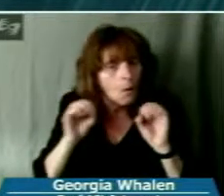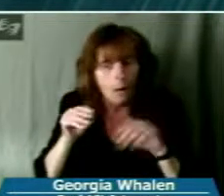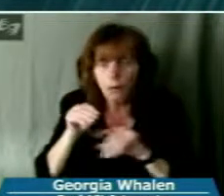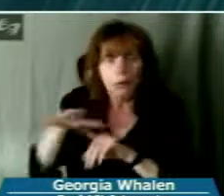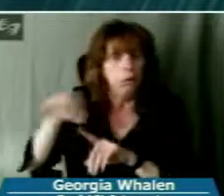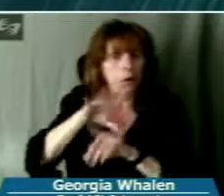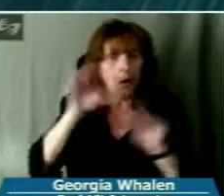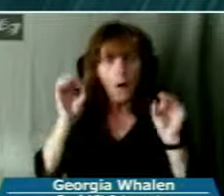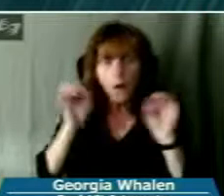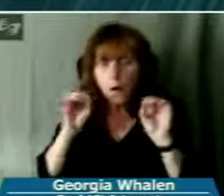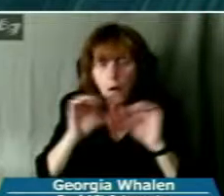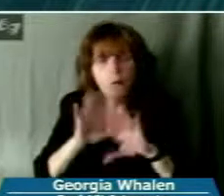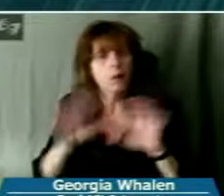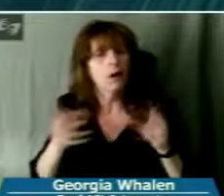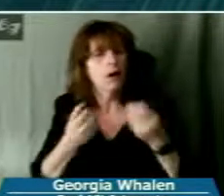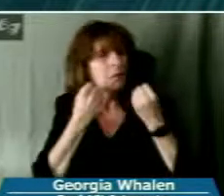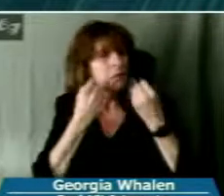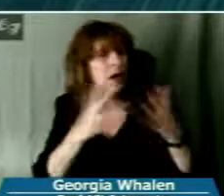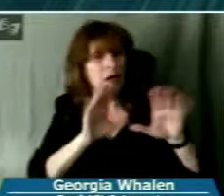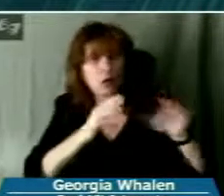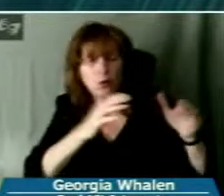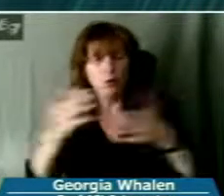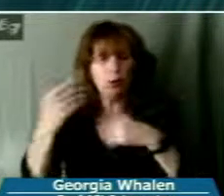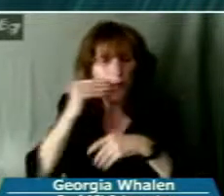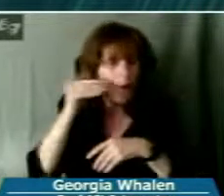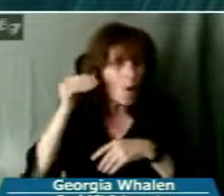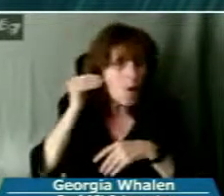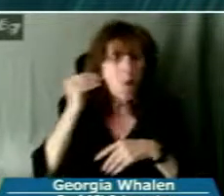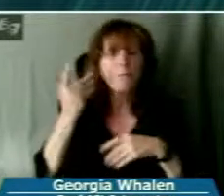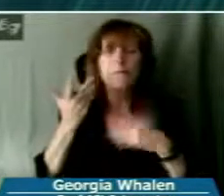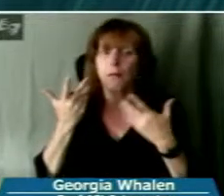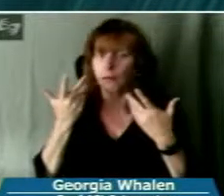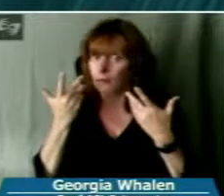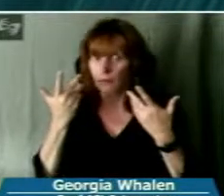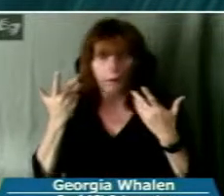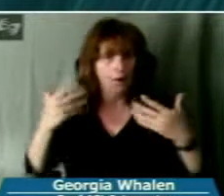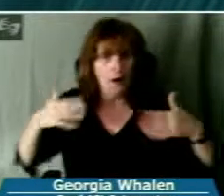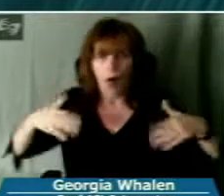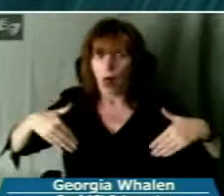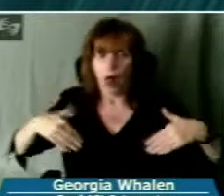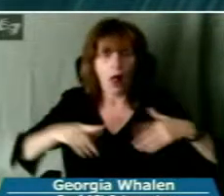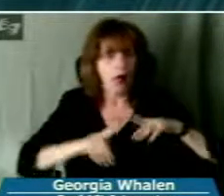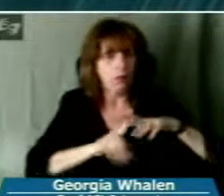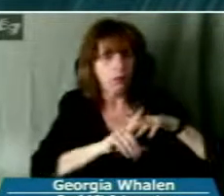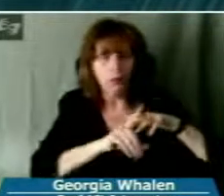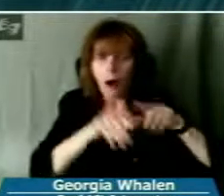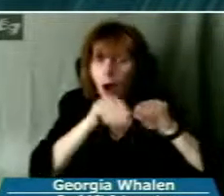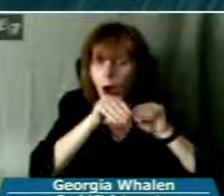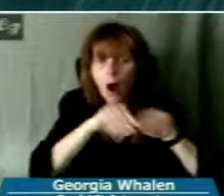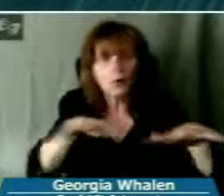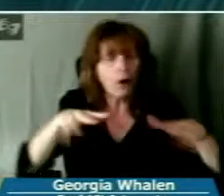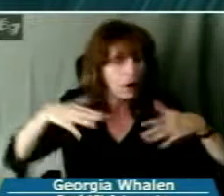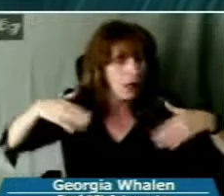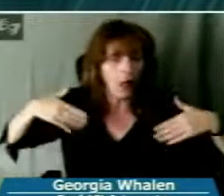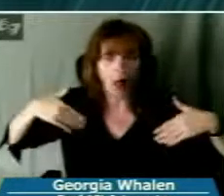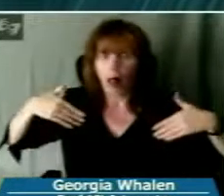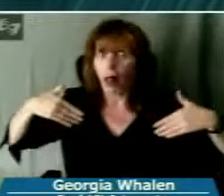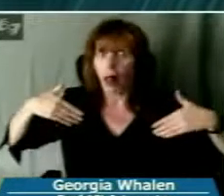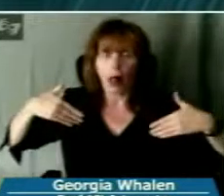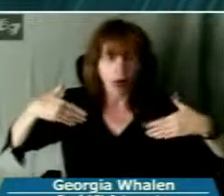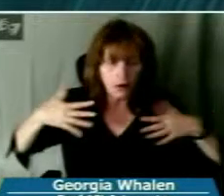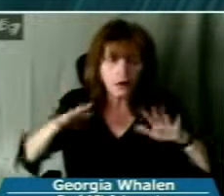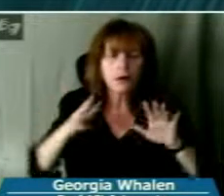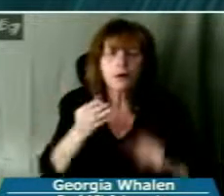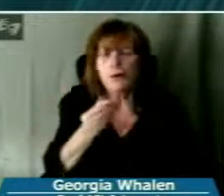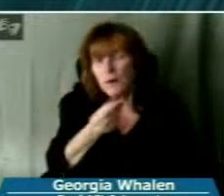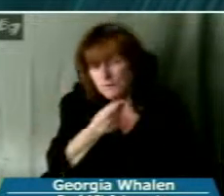is where things happen, outbreaks occur. And in the case of the Rosslyn Retirement Home, the community had to come